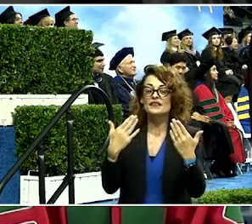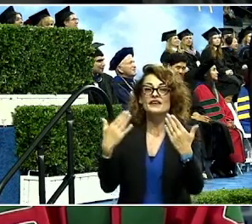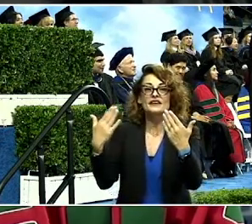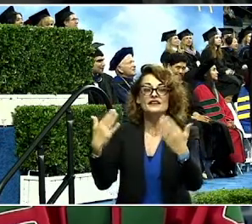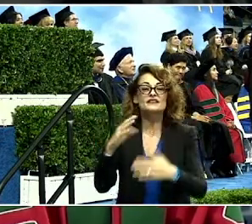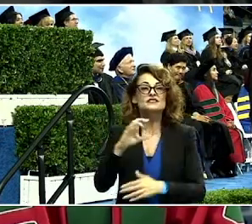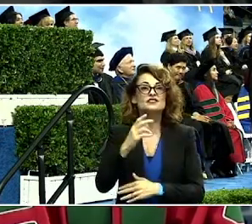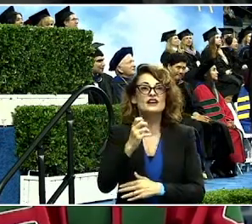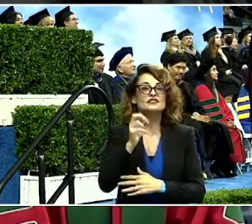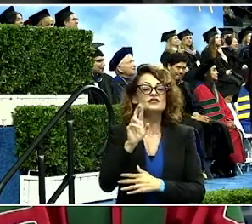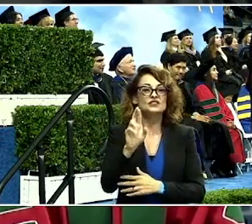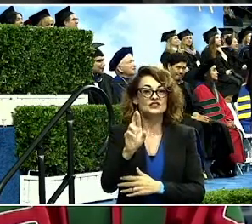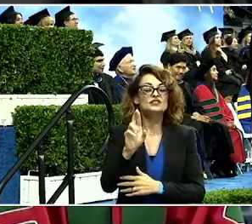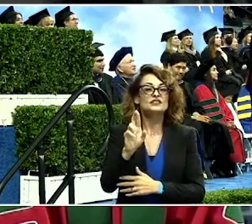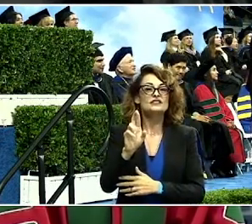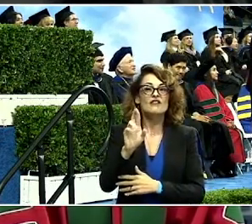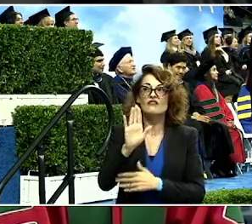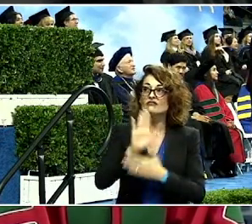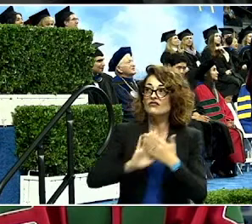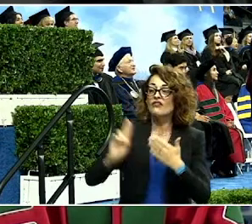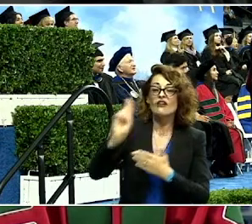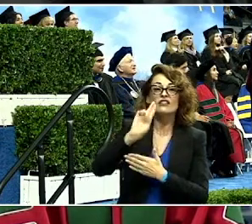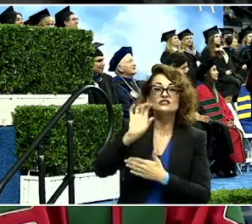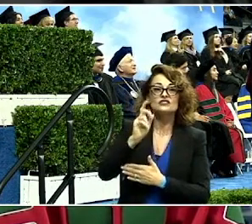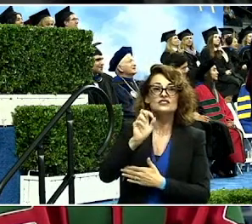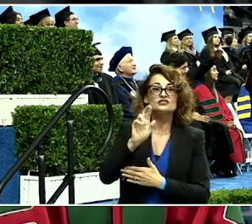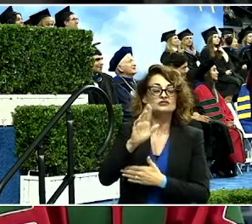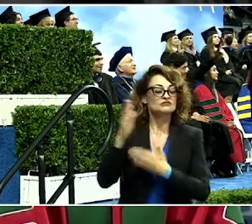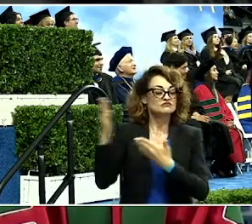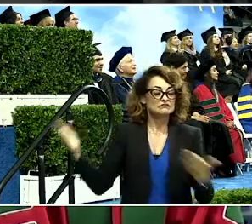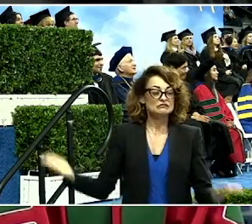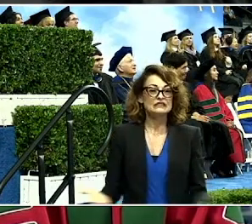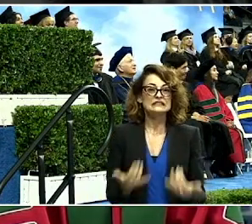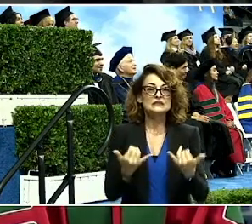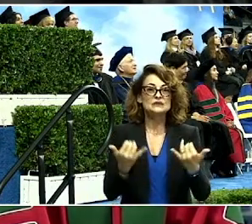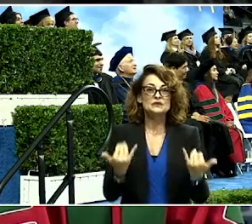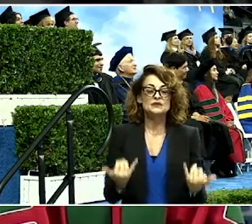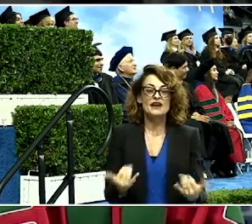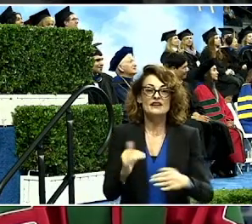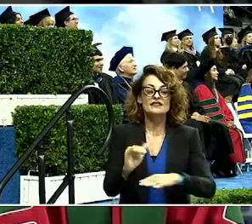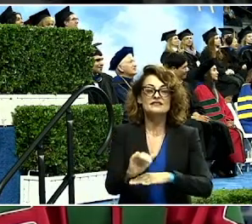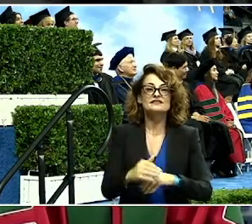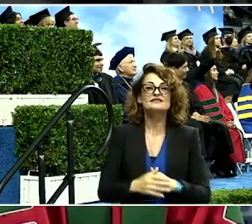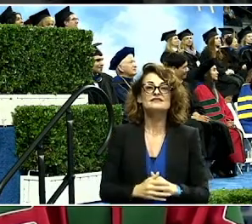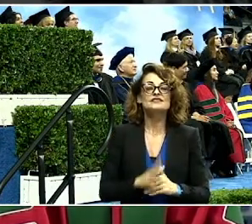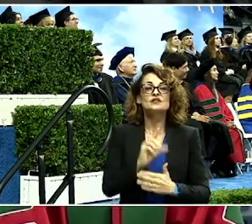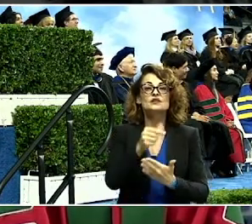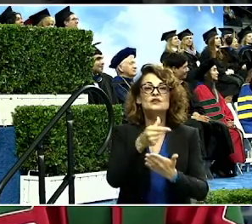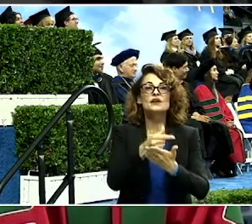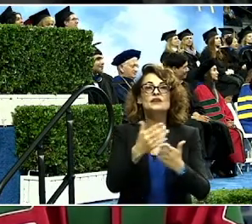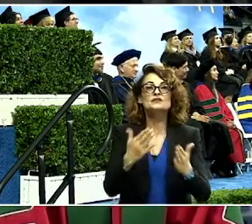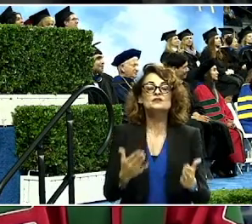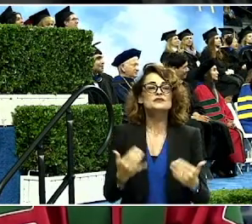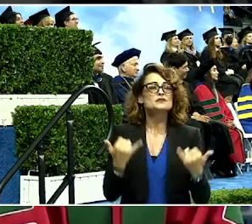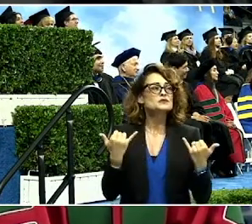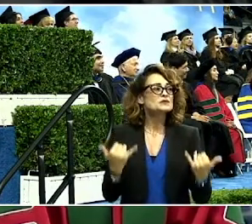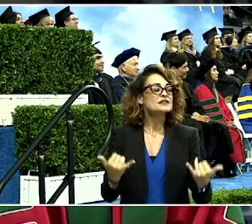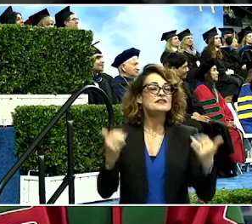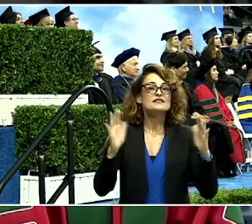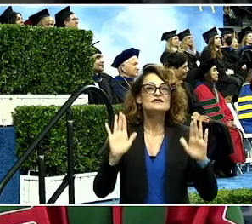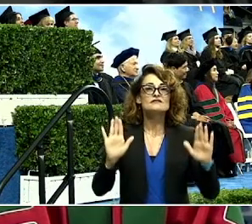college marshal, for greeting us this evening. Graduates, it is a day to acknowledge your